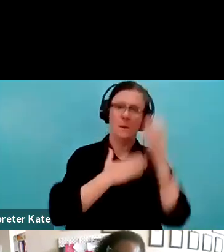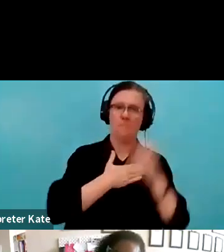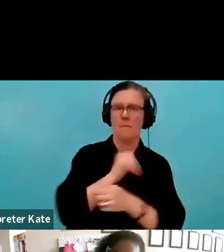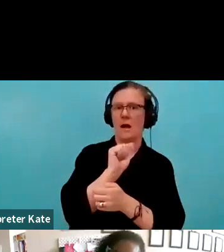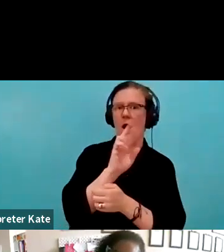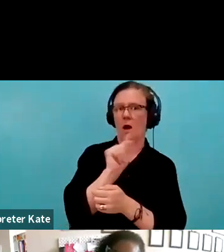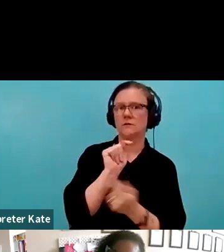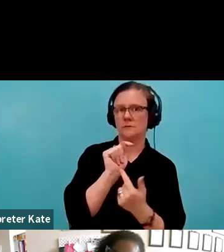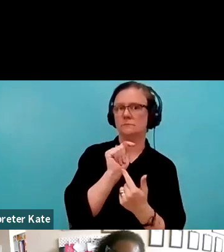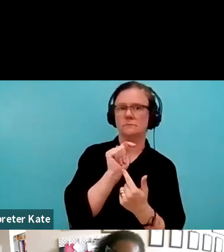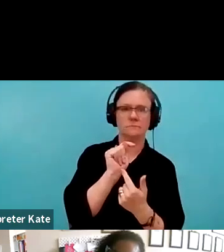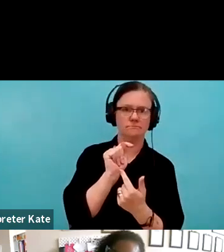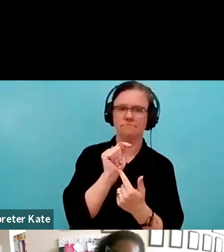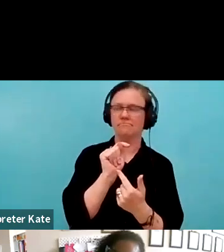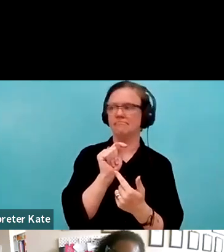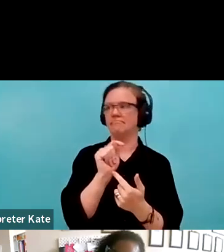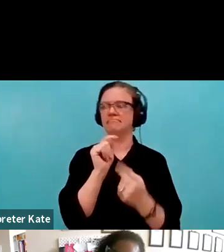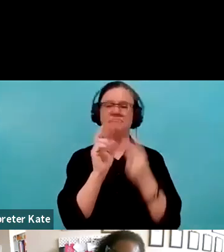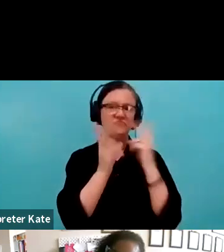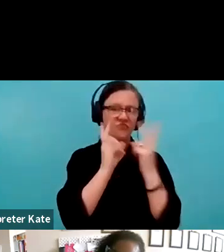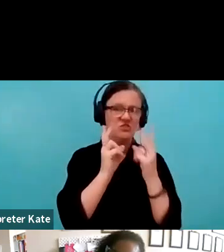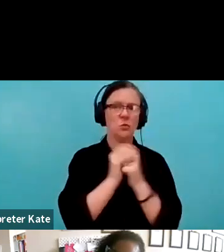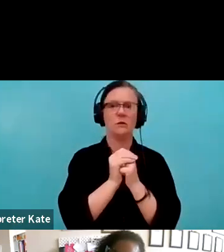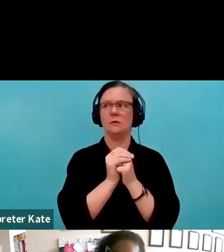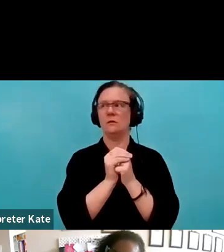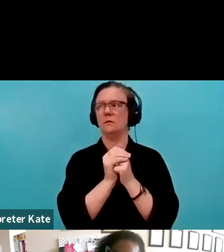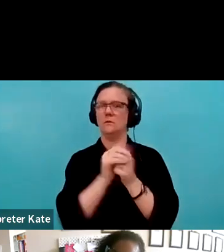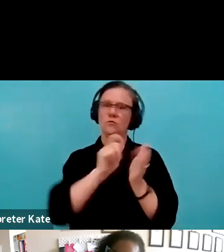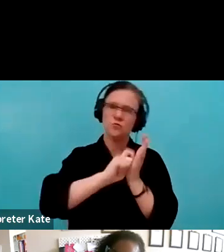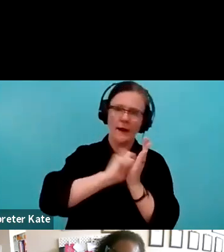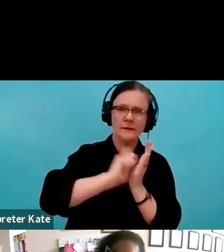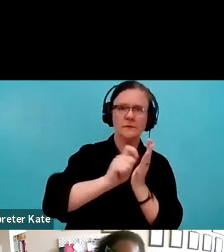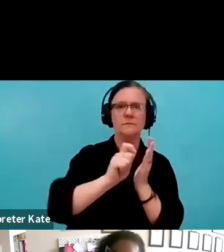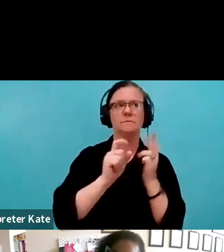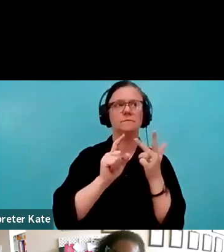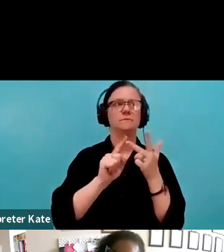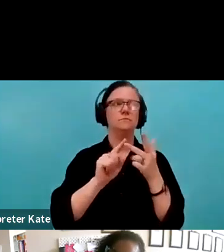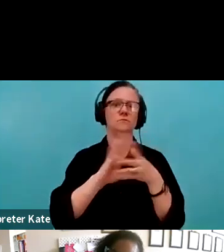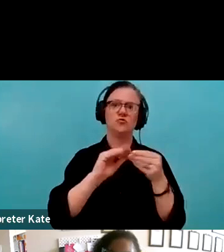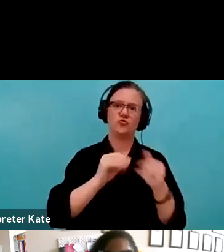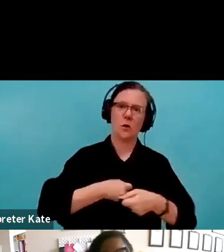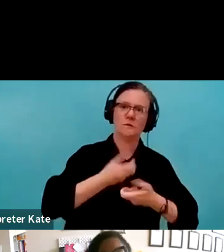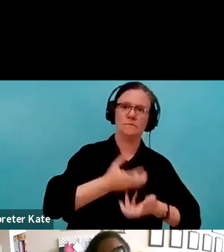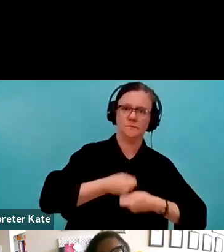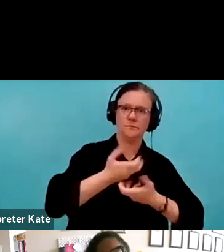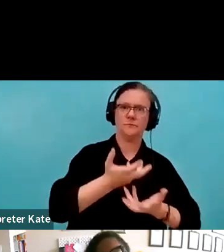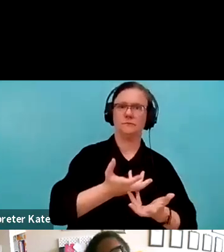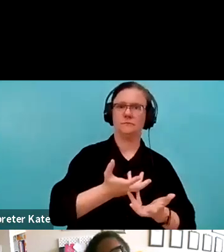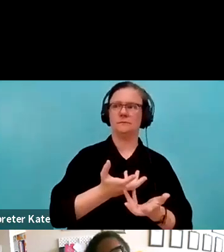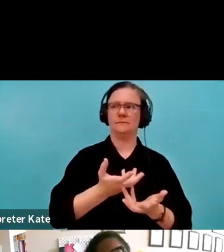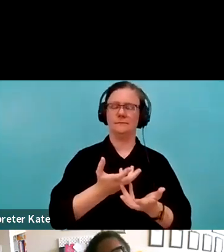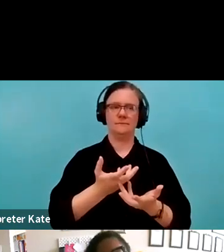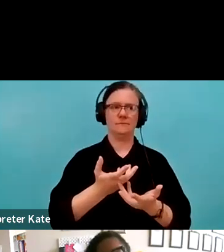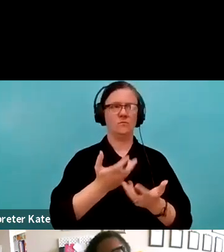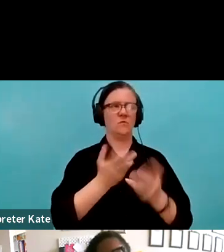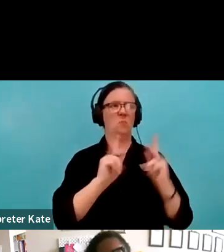art, whether it's visual art or using writing, storytelling, just talking to people, telling people